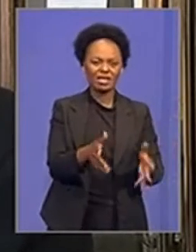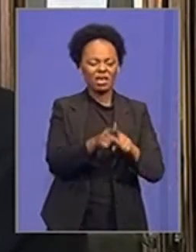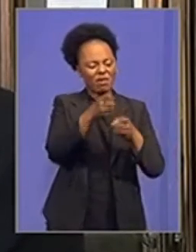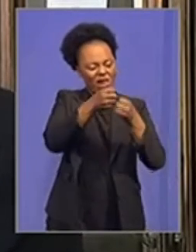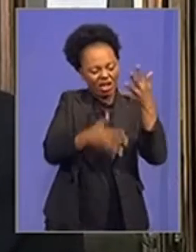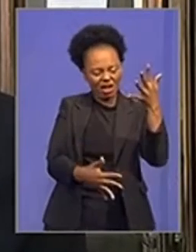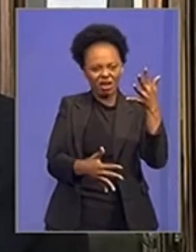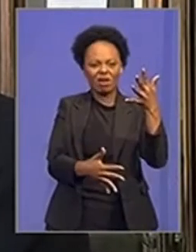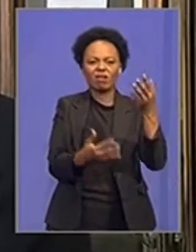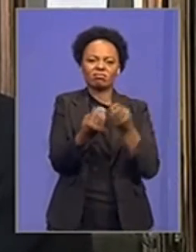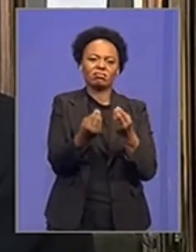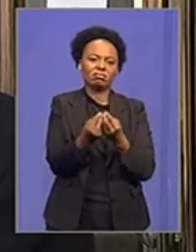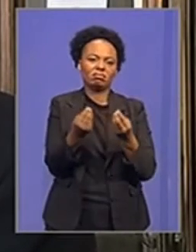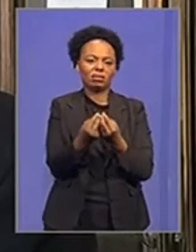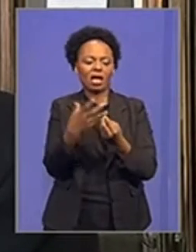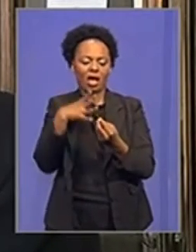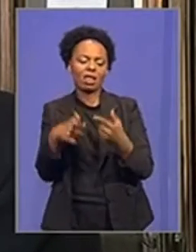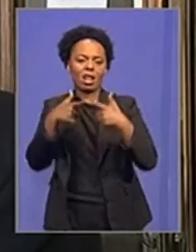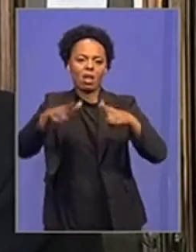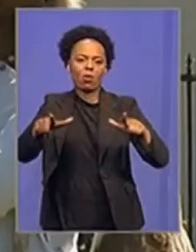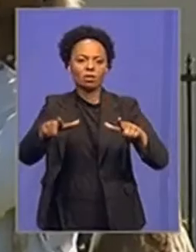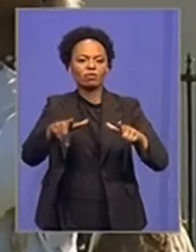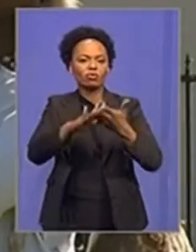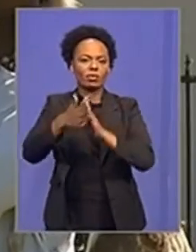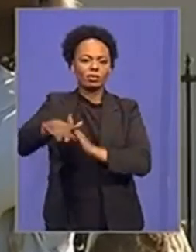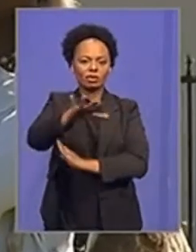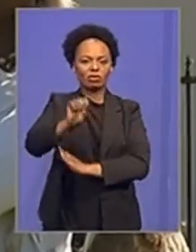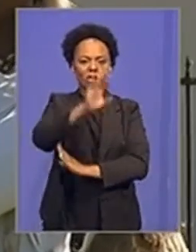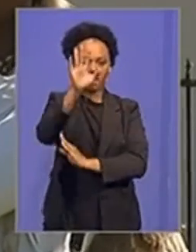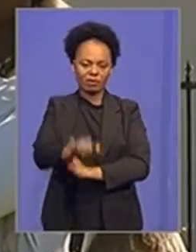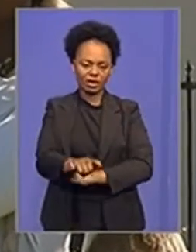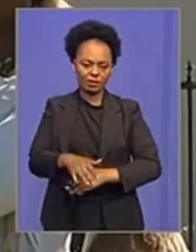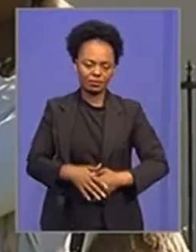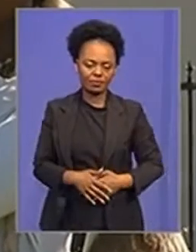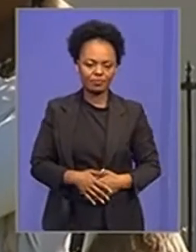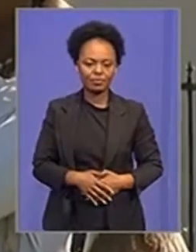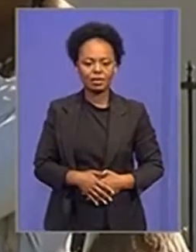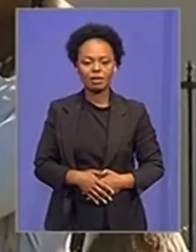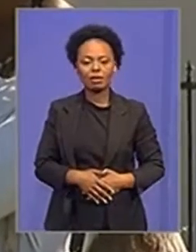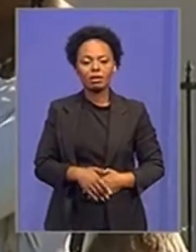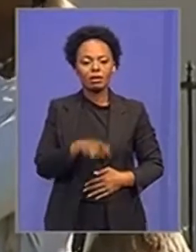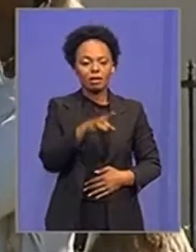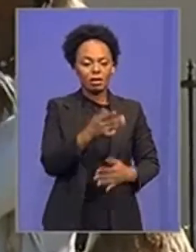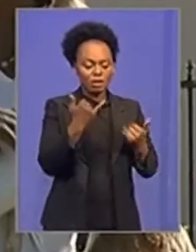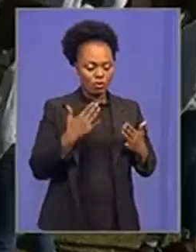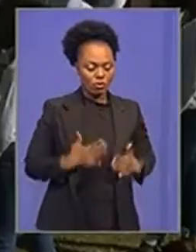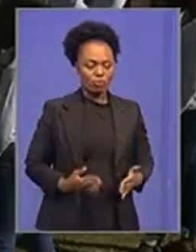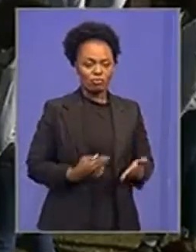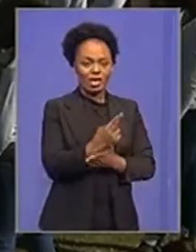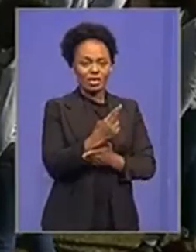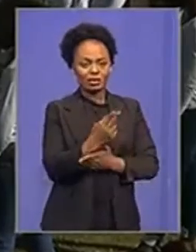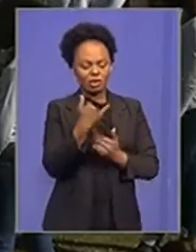and relation to other language communities in South Africa. University le Commission ya ditokelo tsa botho di fuputsa